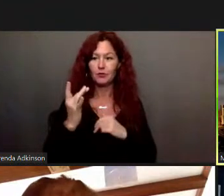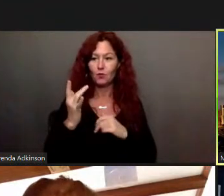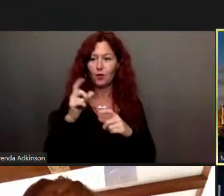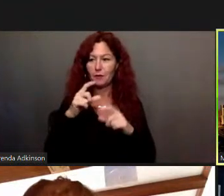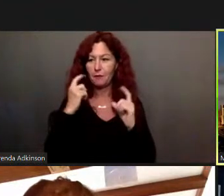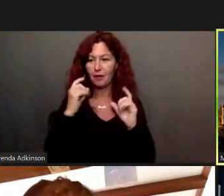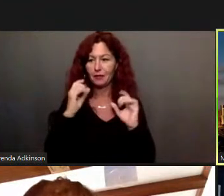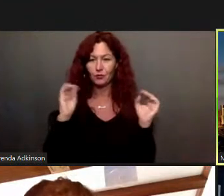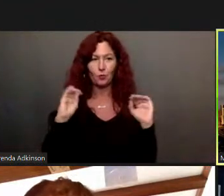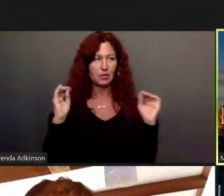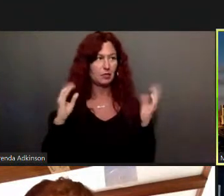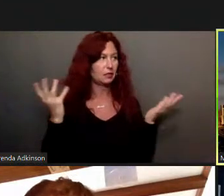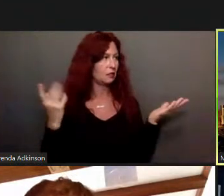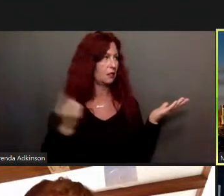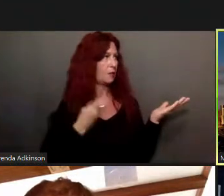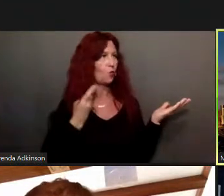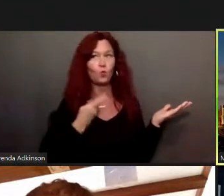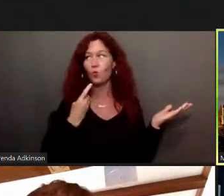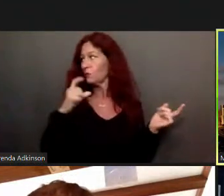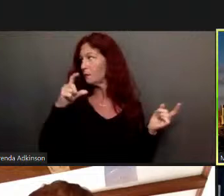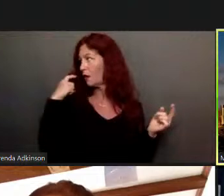here.